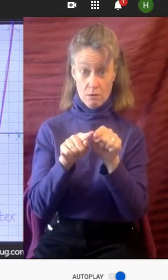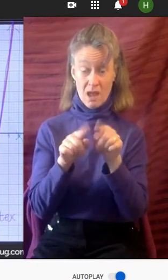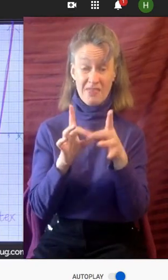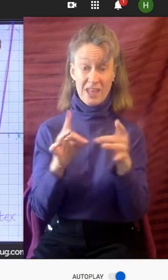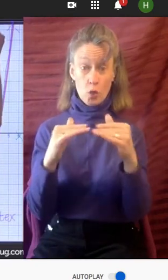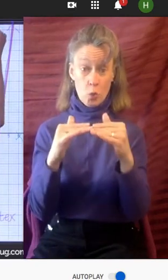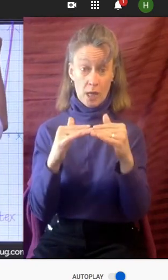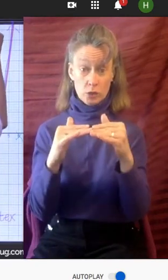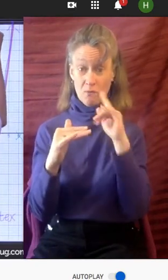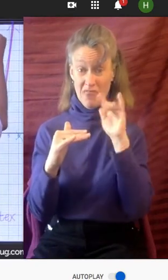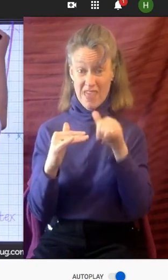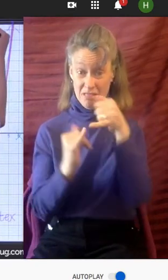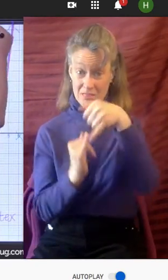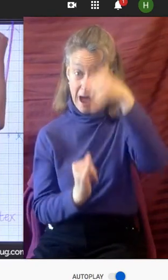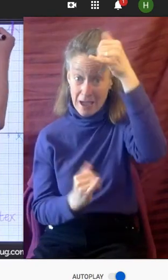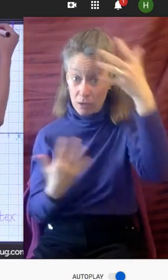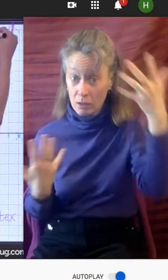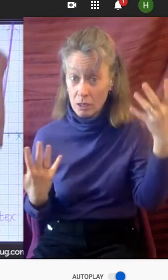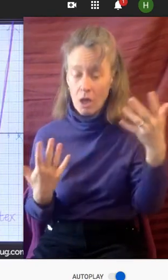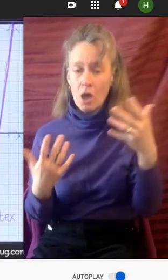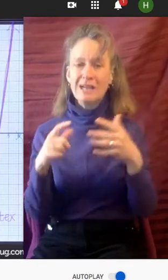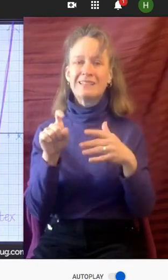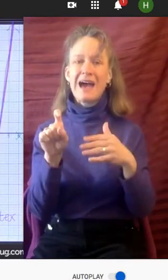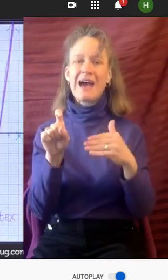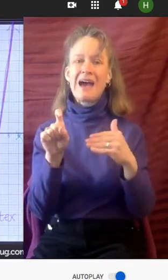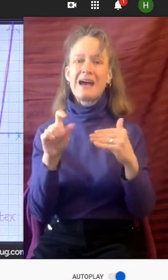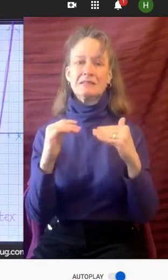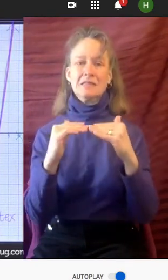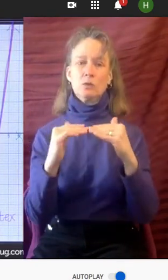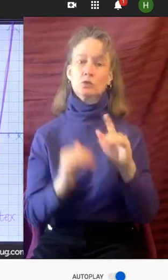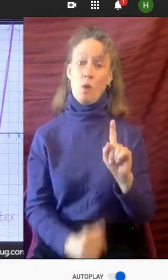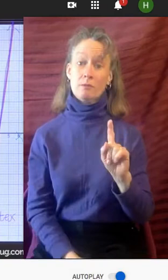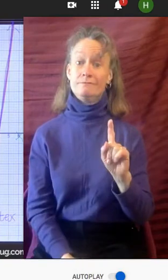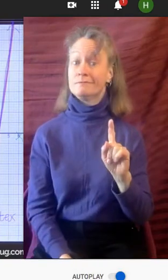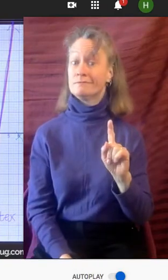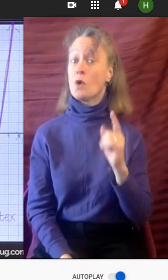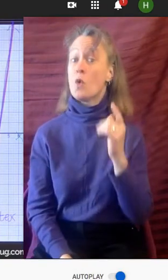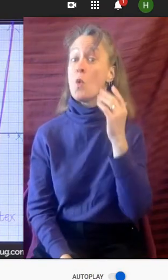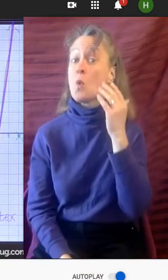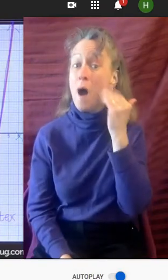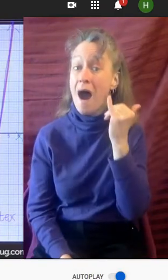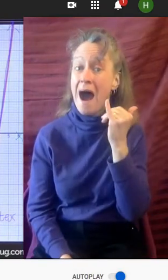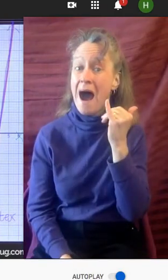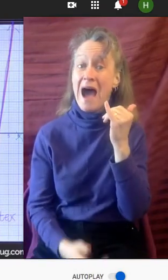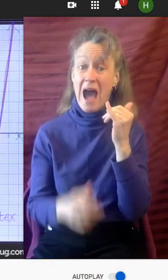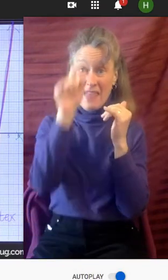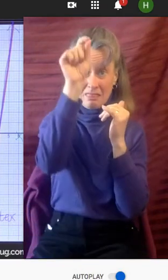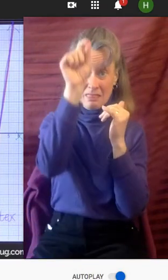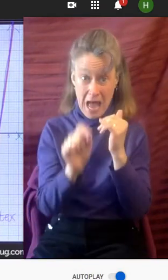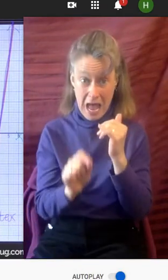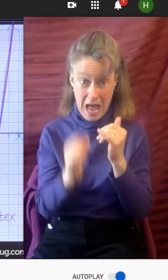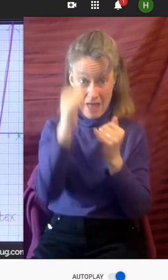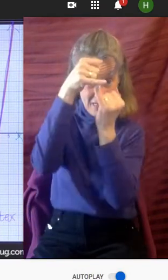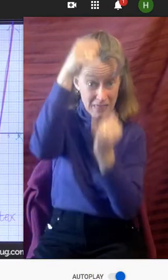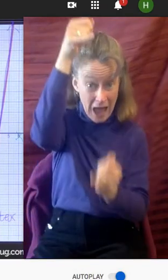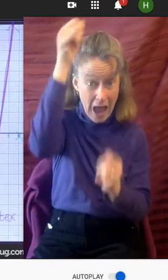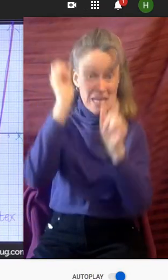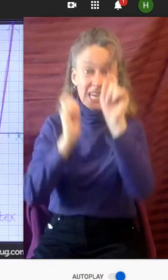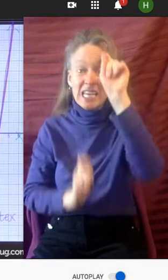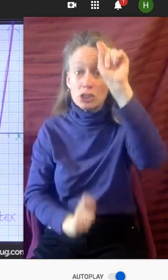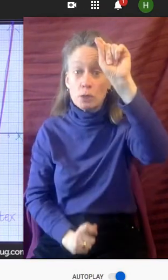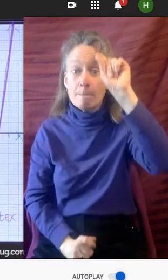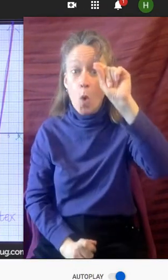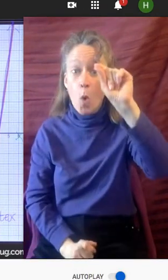simply x equals 1. Because for every point on this vertical